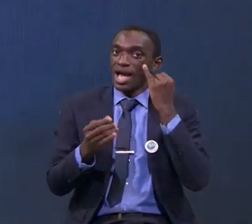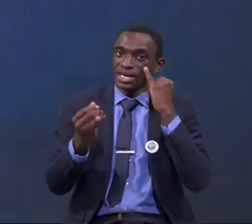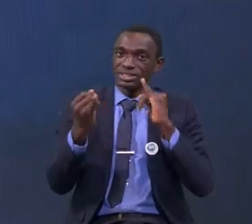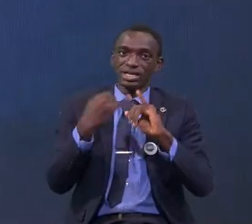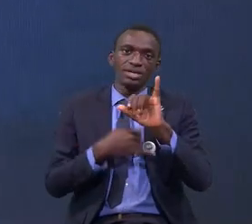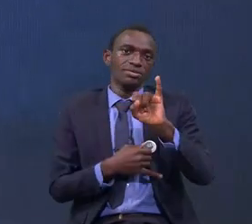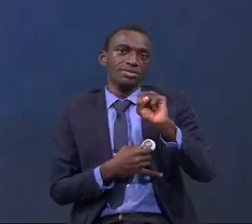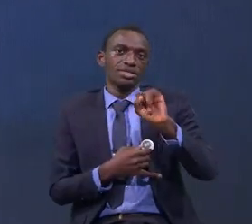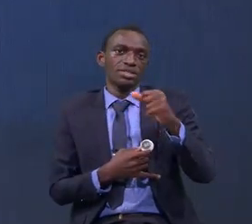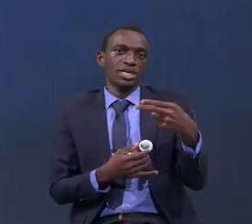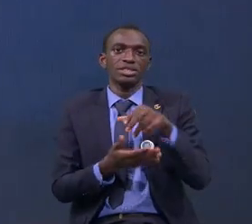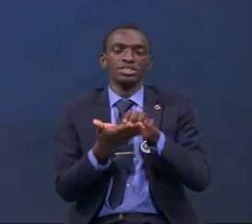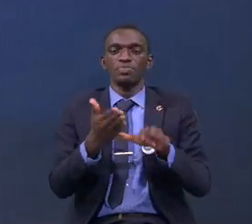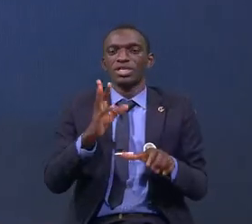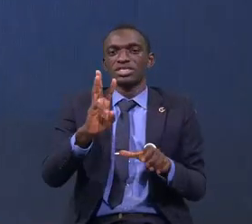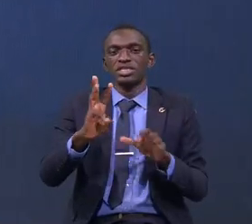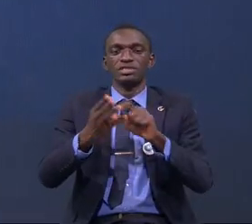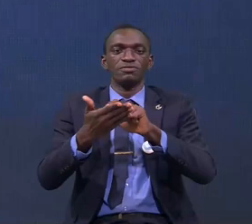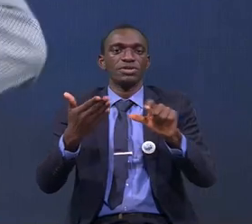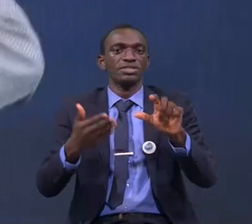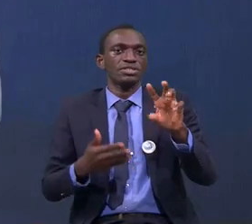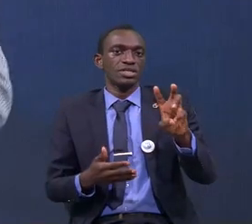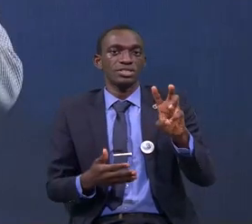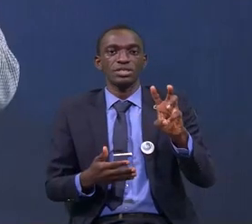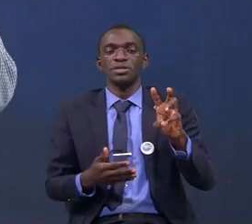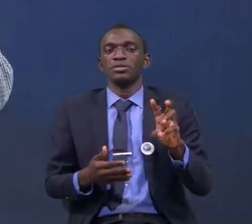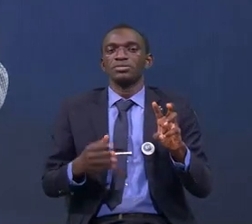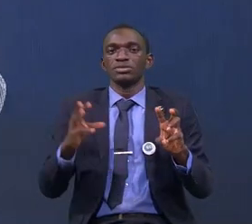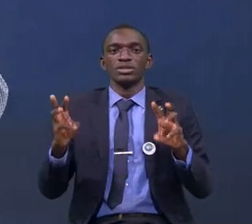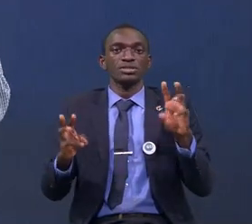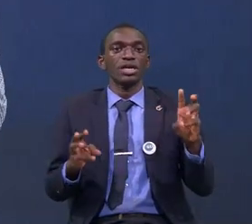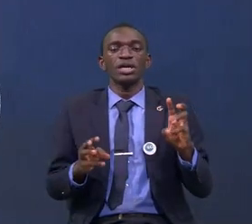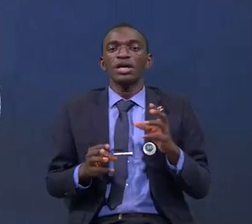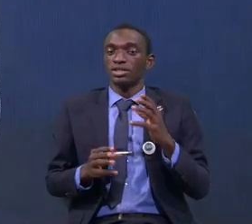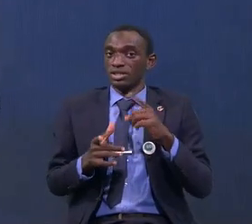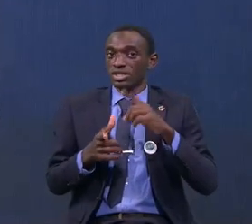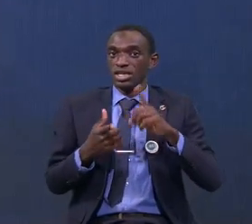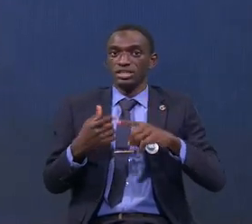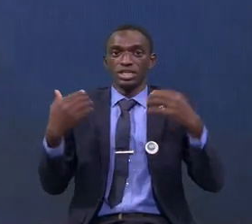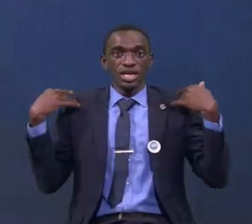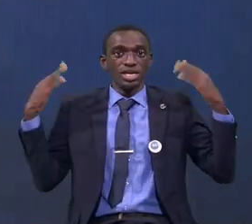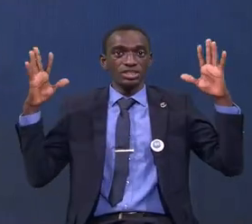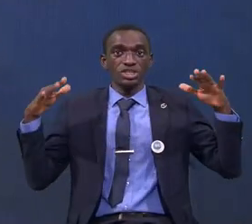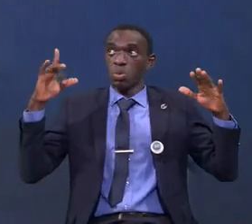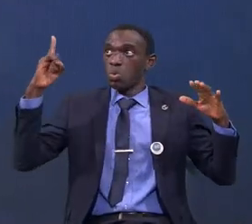6. Then flew one of the seraphims unto me.